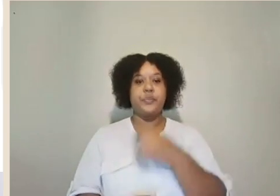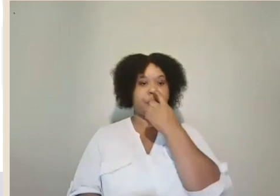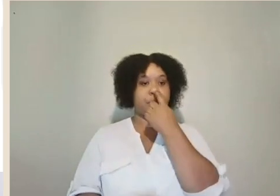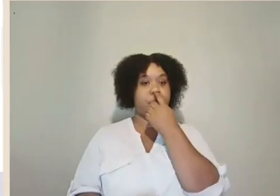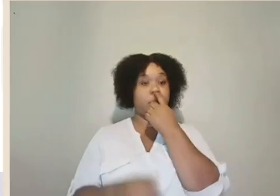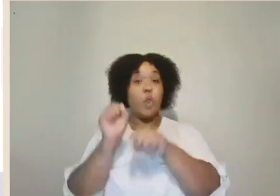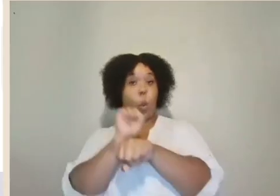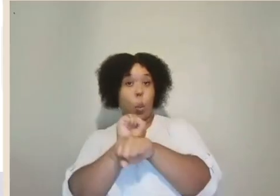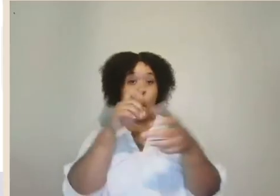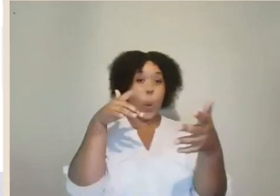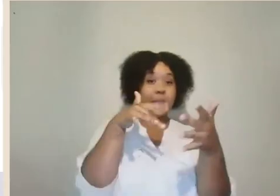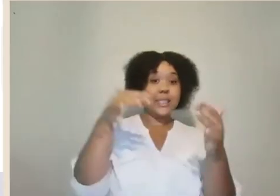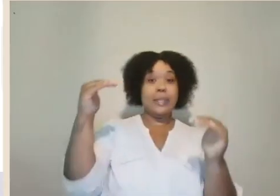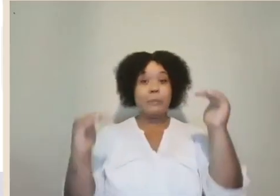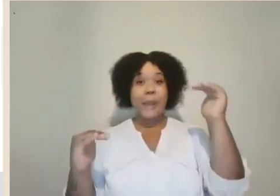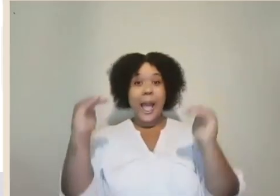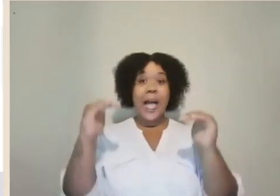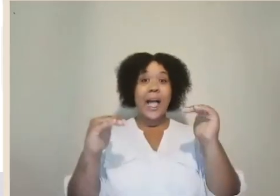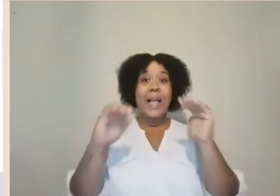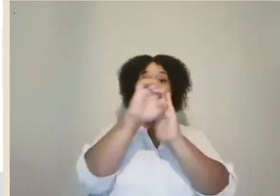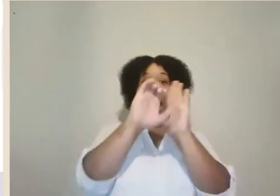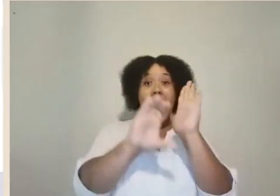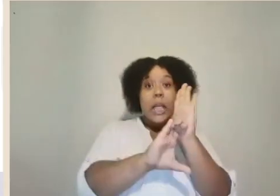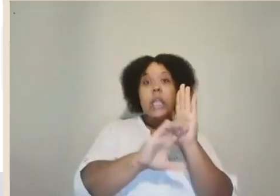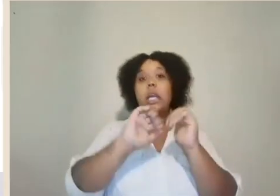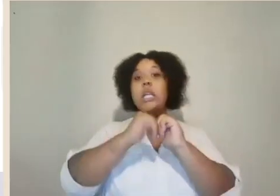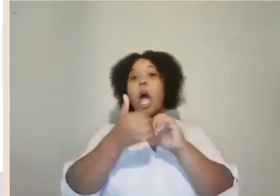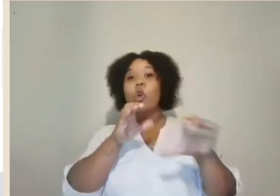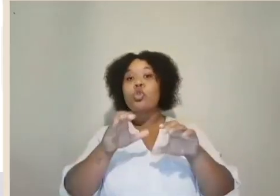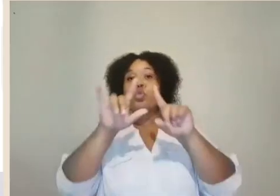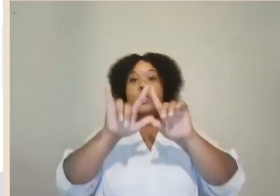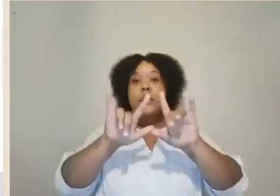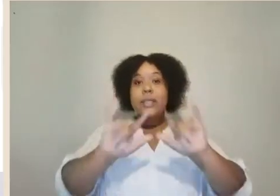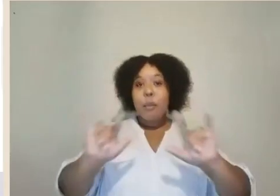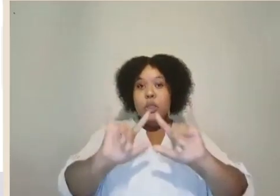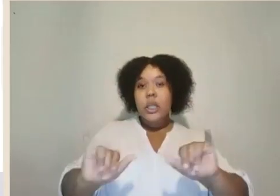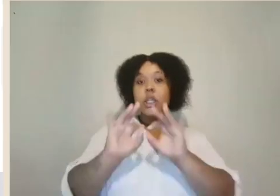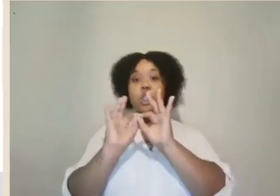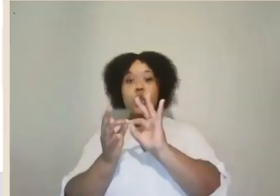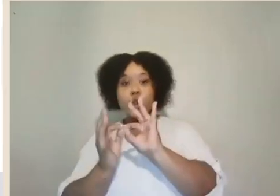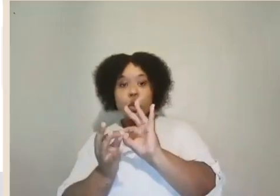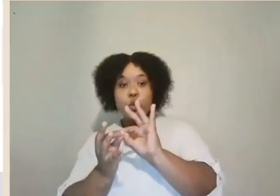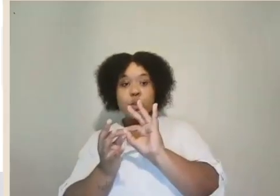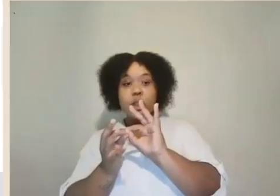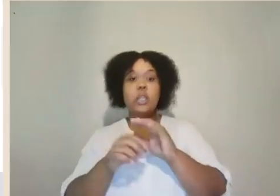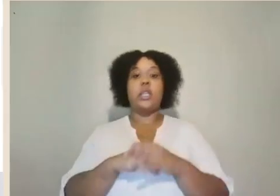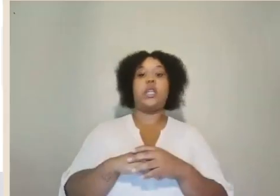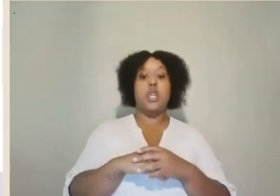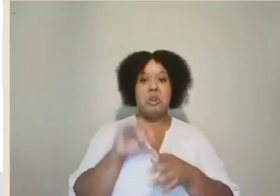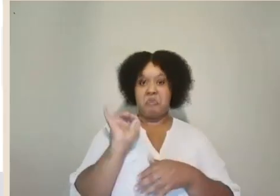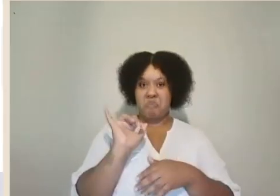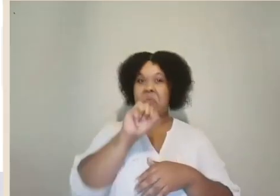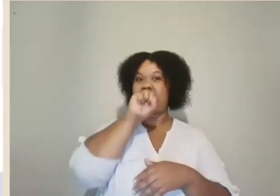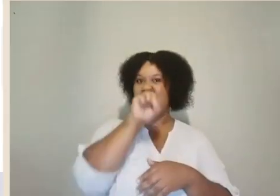Work-study balance. I see ethics here, how to do simultaneous interpreting, ethics, cultural awareness, career readiness skills. Love